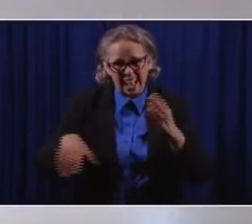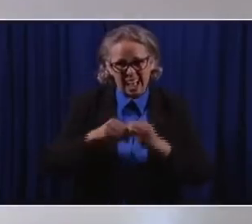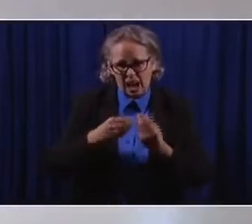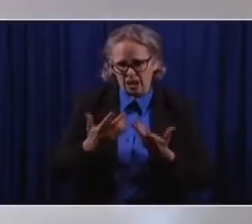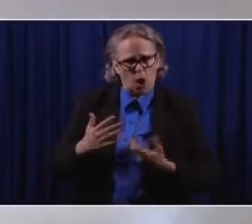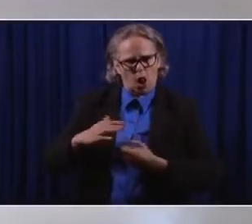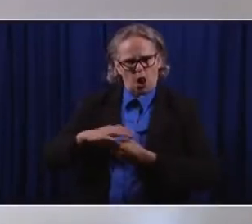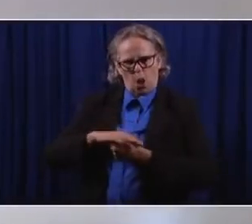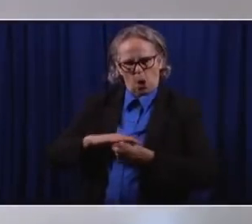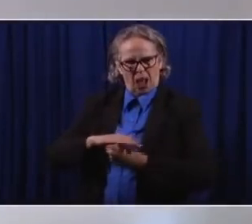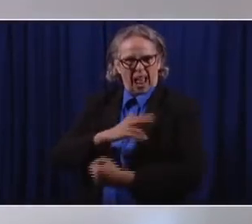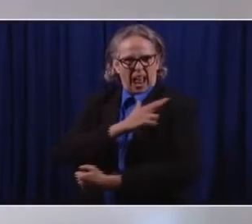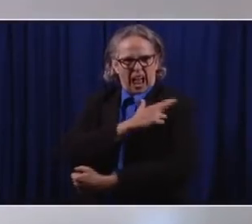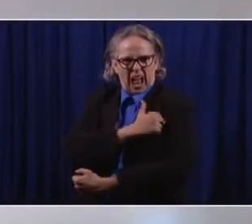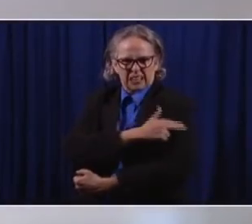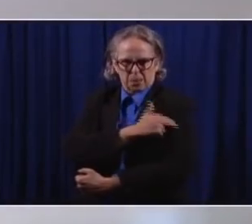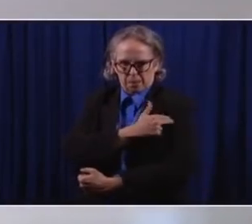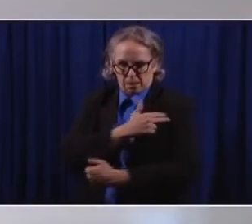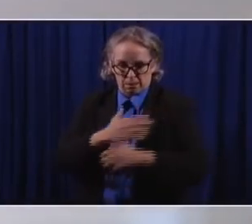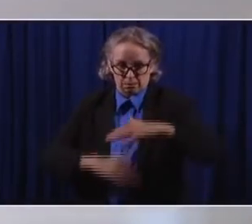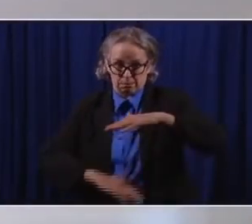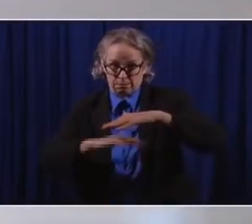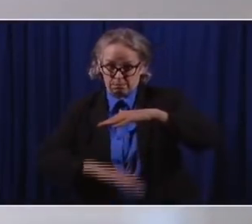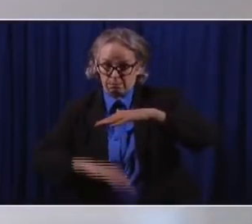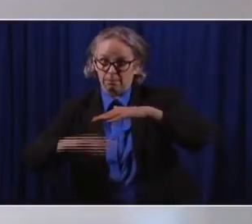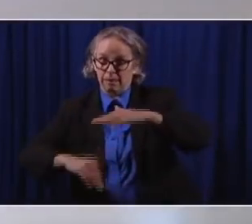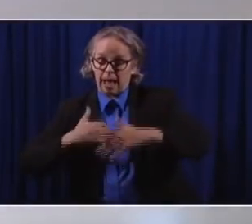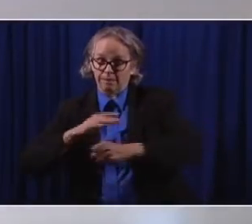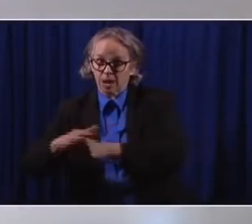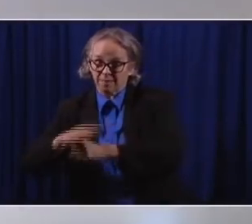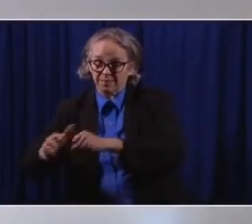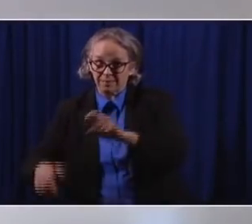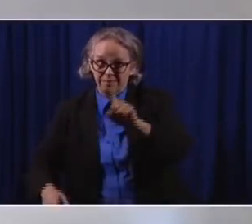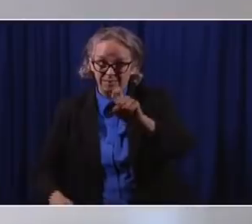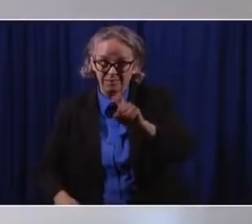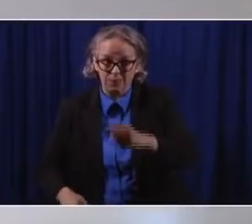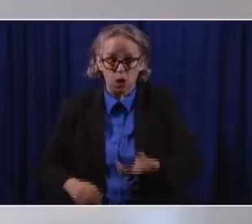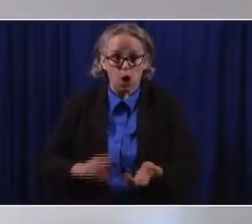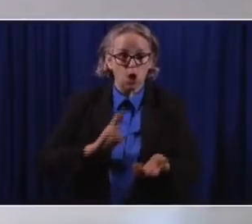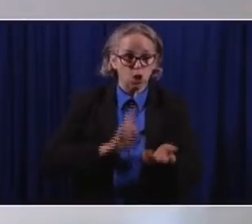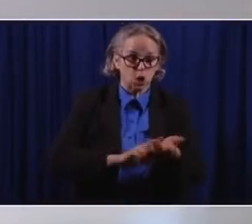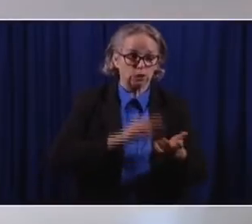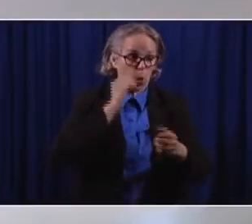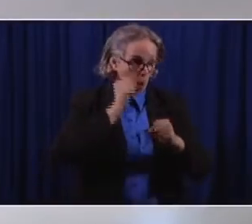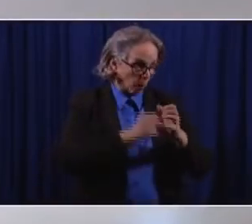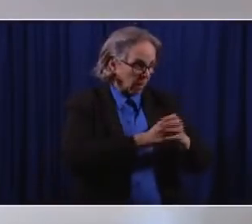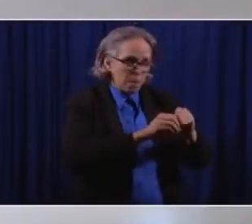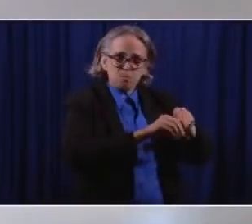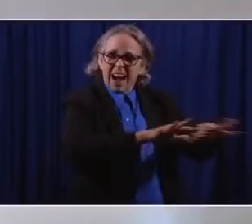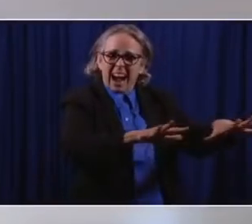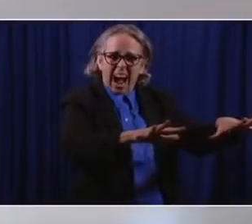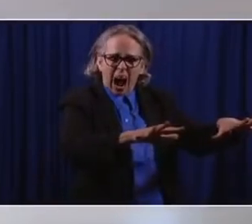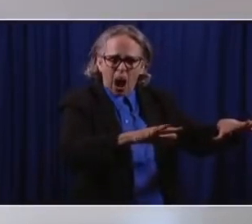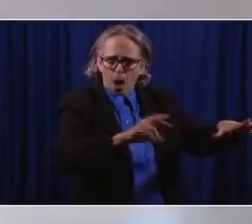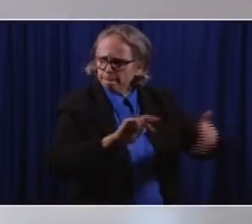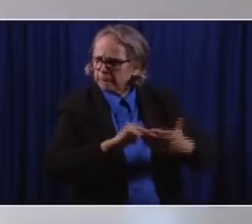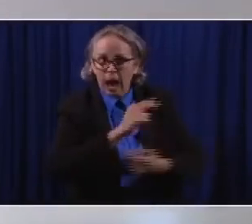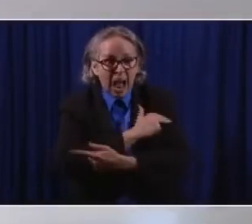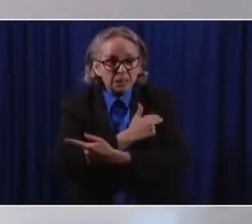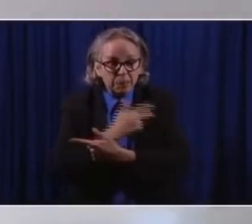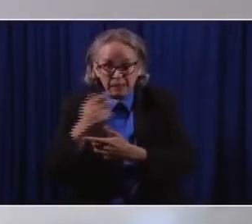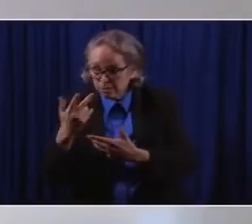their facility have an outbreak, does their community have the resources to manage it? Or do they have alternative arrangements in